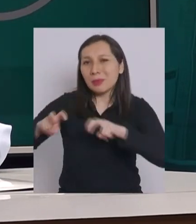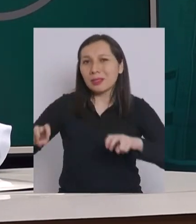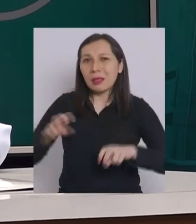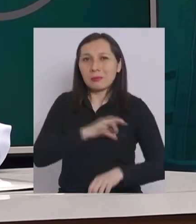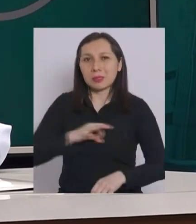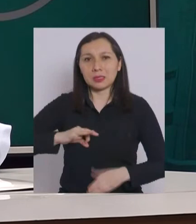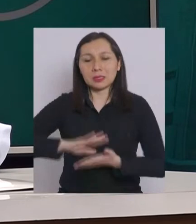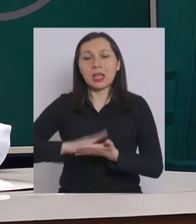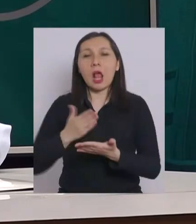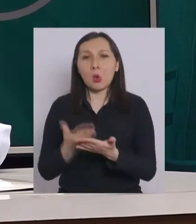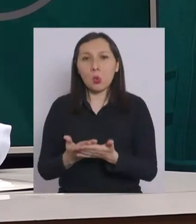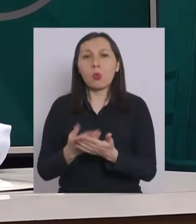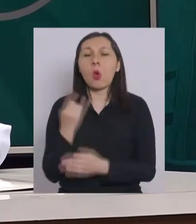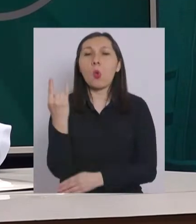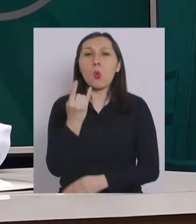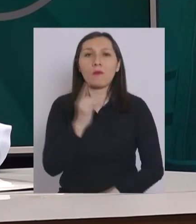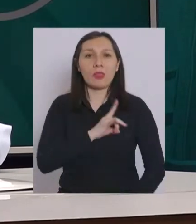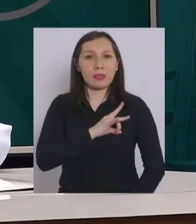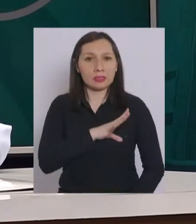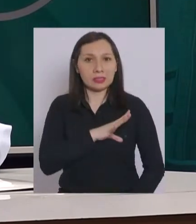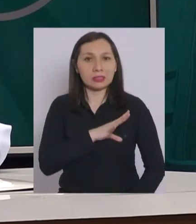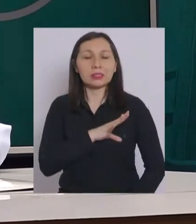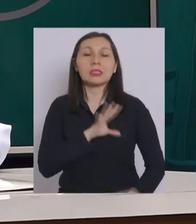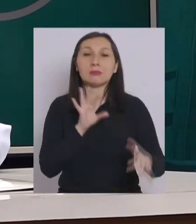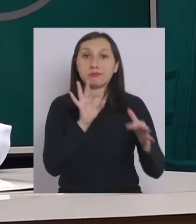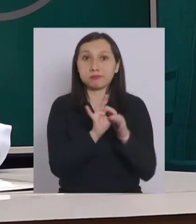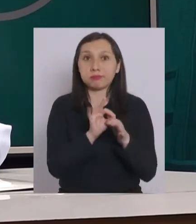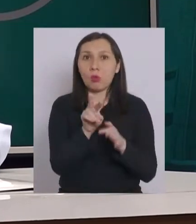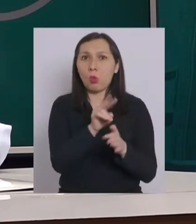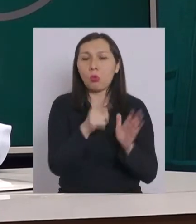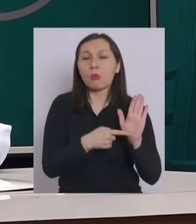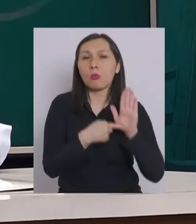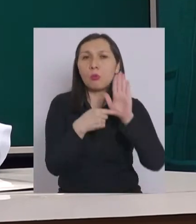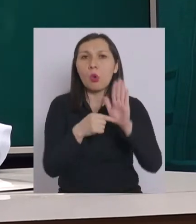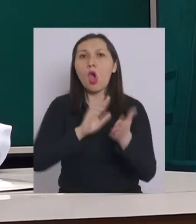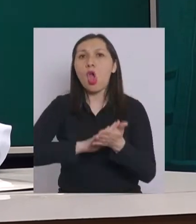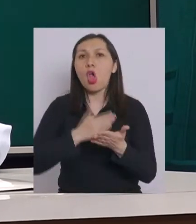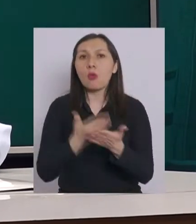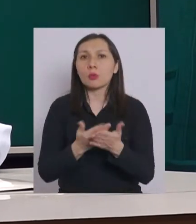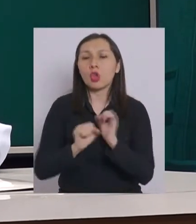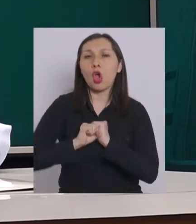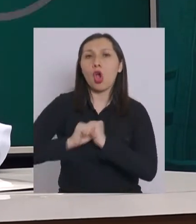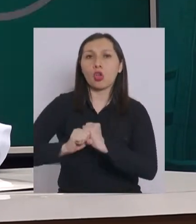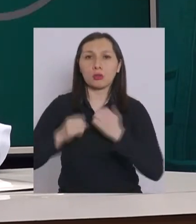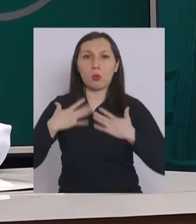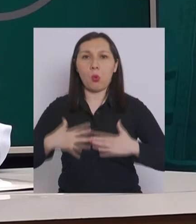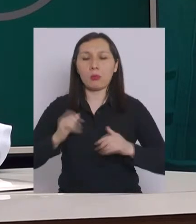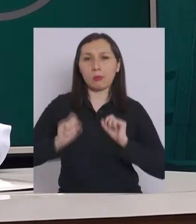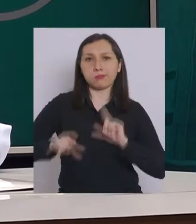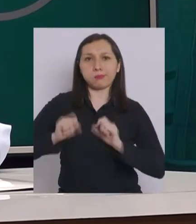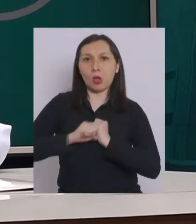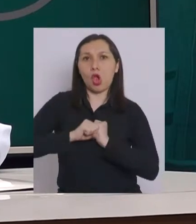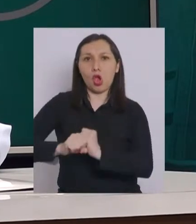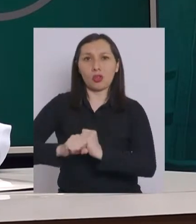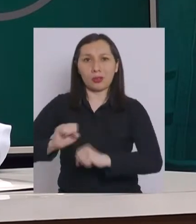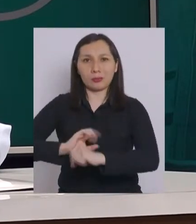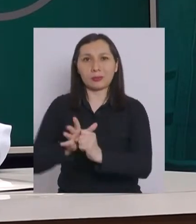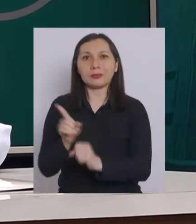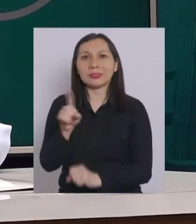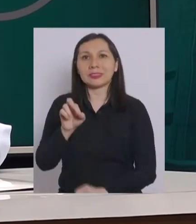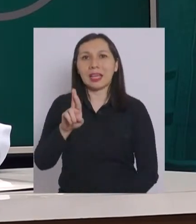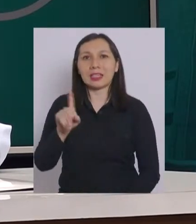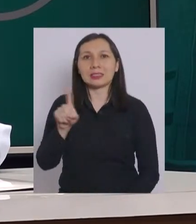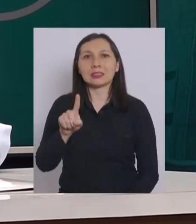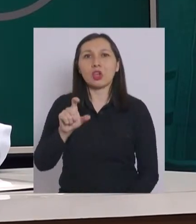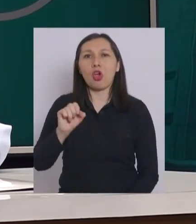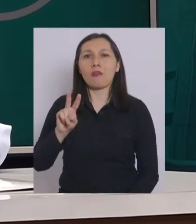fruitful, achieving a research of the Ministry of Health and University of Chile that evidenced the behavior